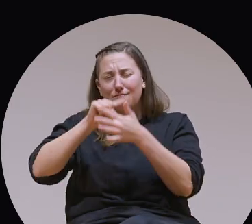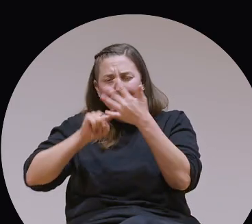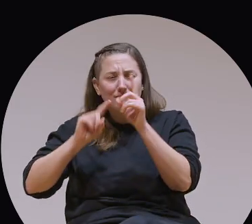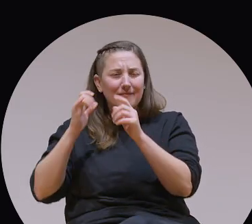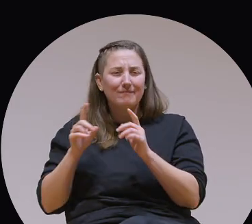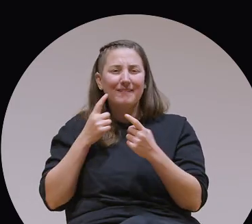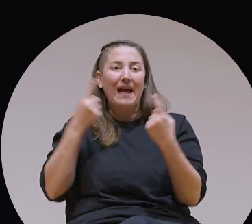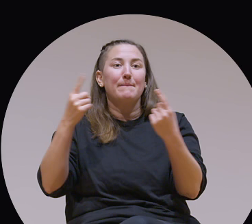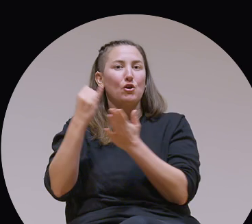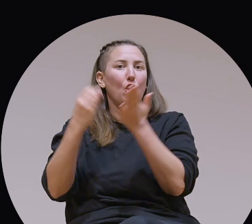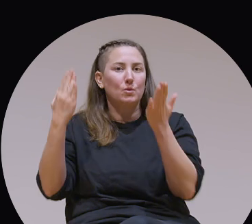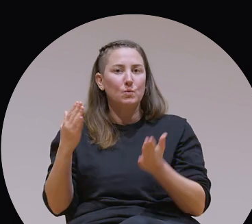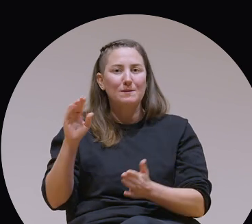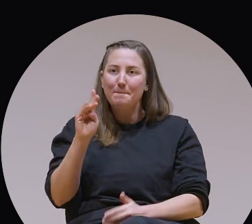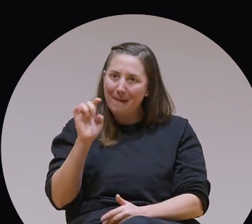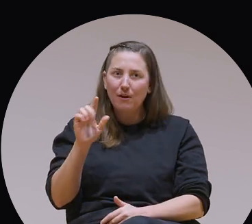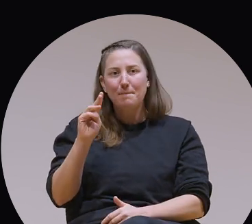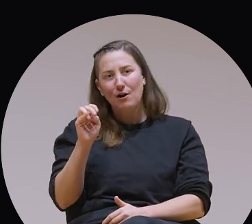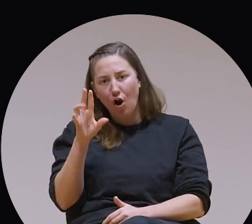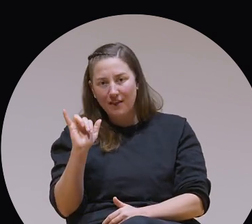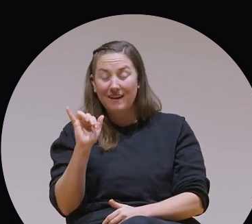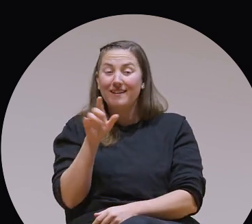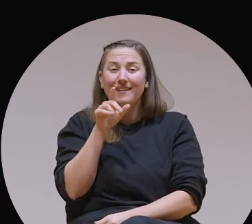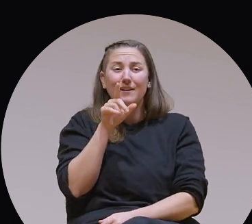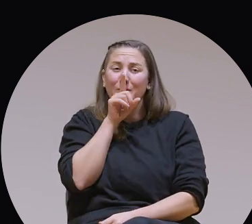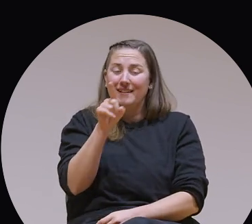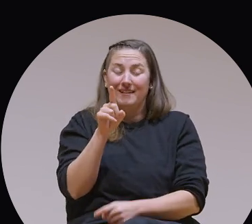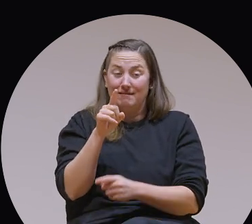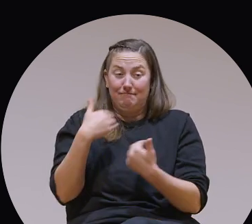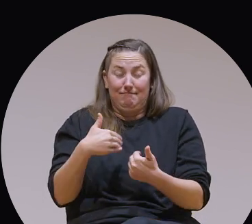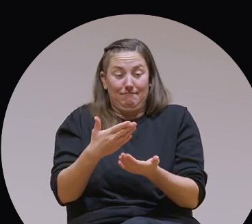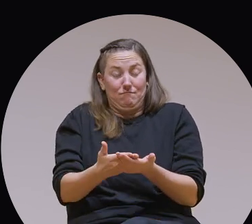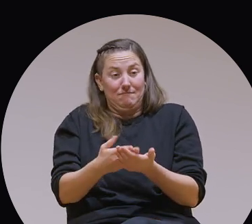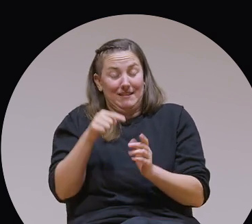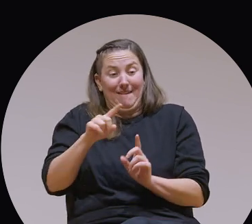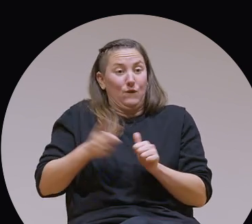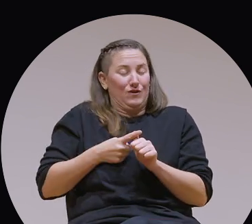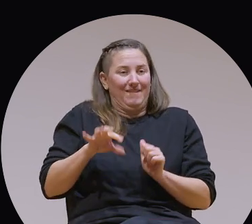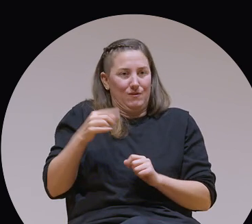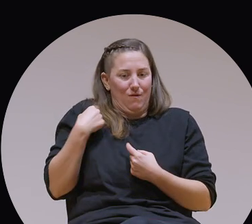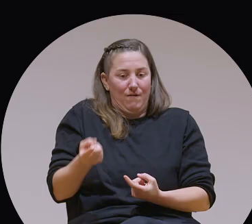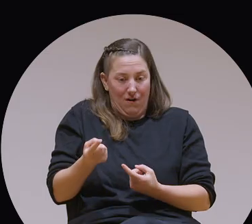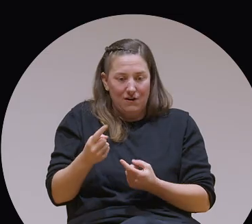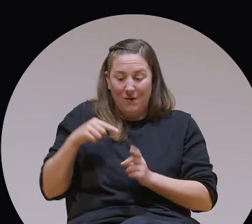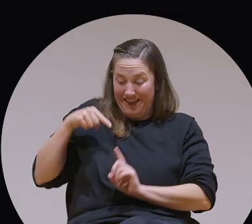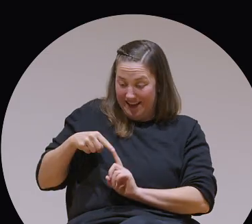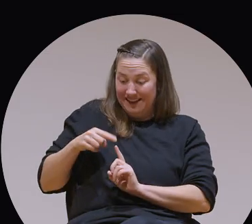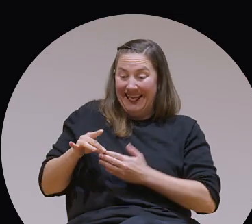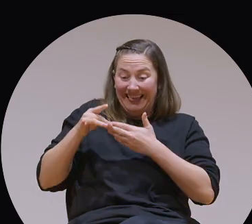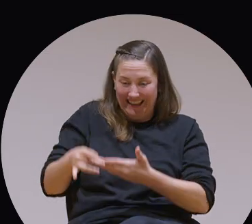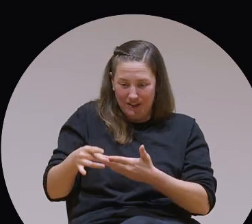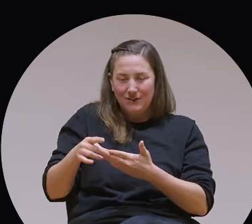McCarthy in his. There's a direct line, and I know I'm not supposed to say this, my colleagues get cross with me, but there's a direct line from this